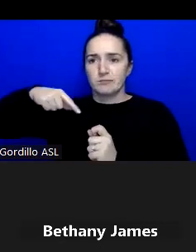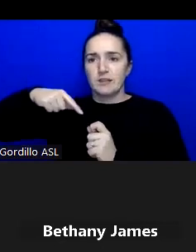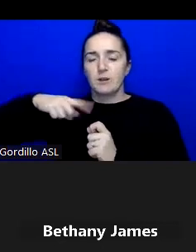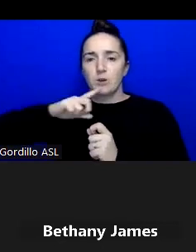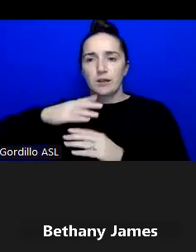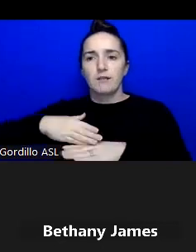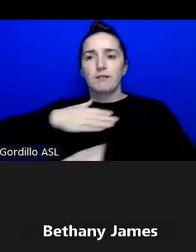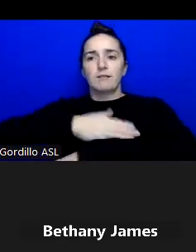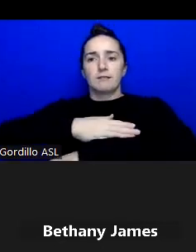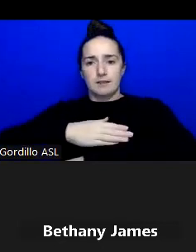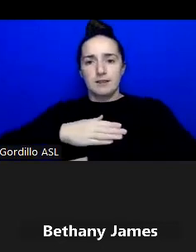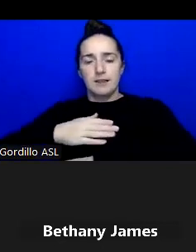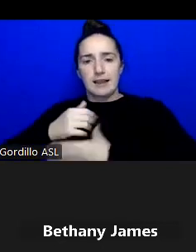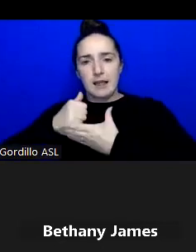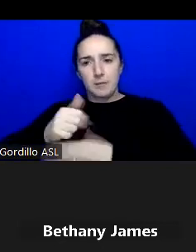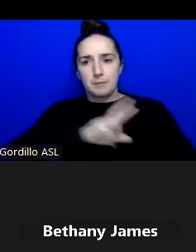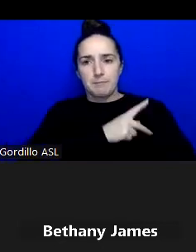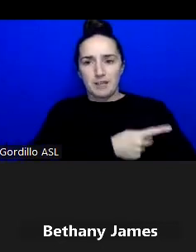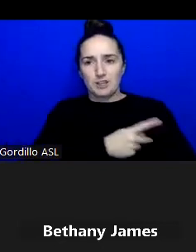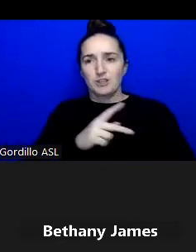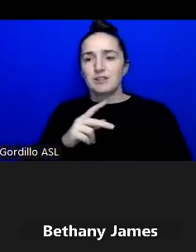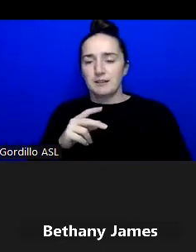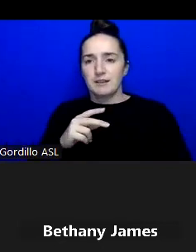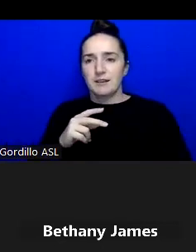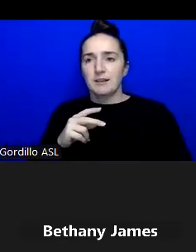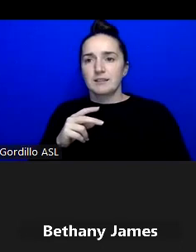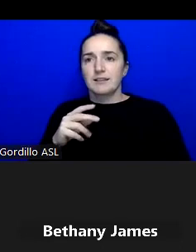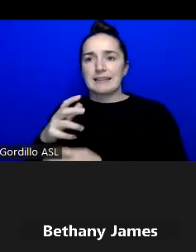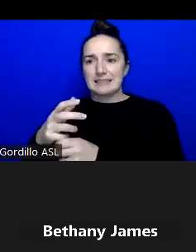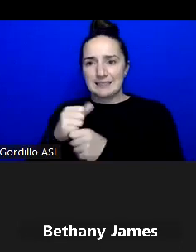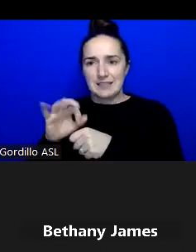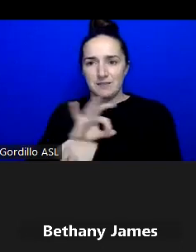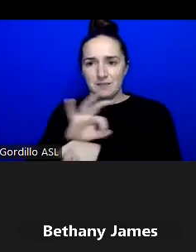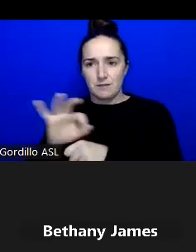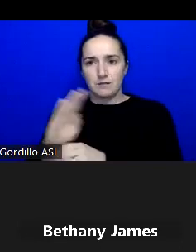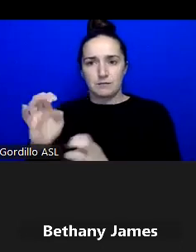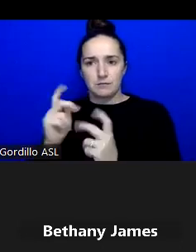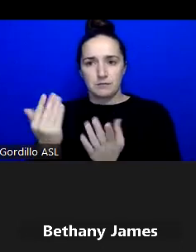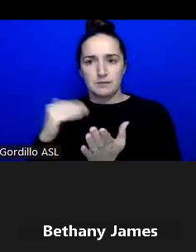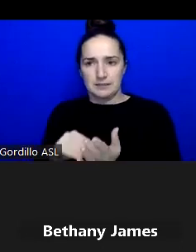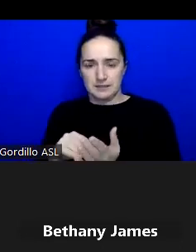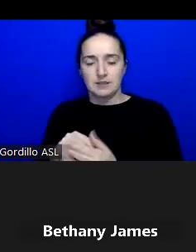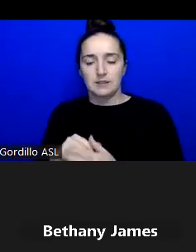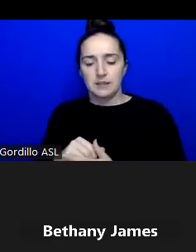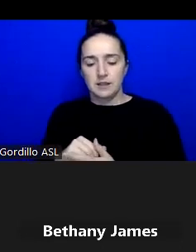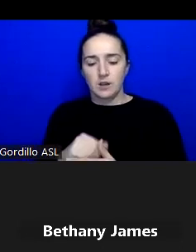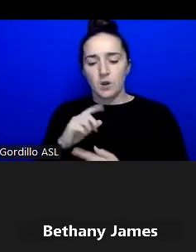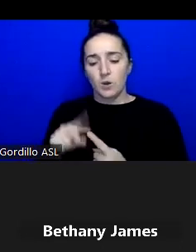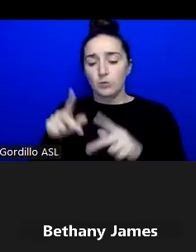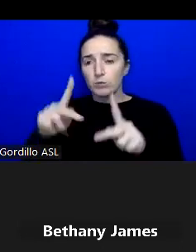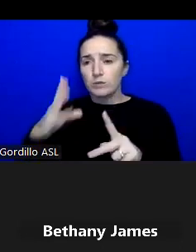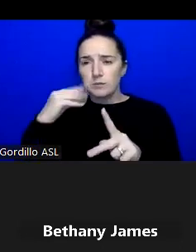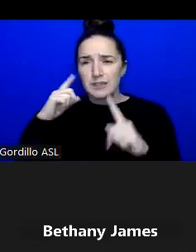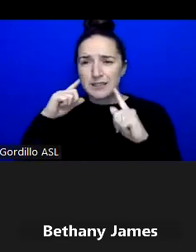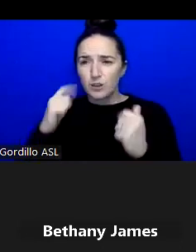to regain those functions. When you have hearing loss, it's impacting so many